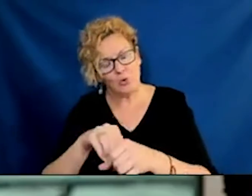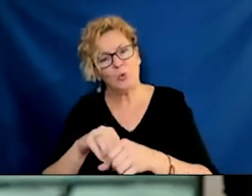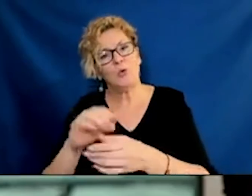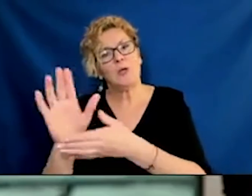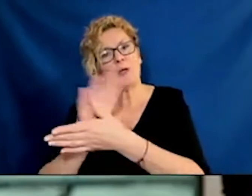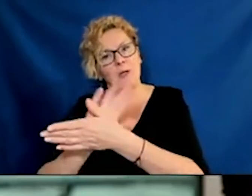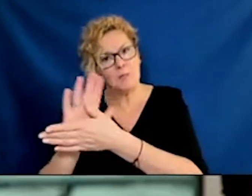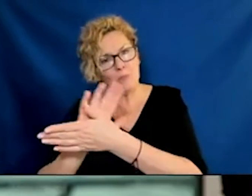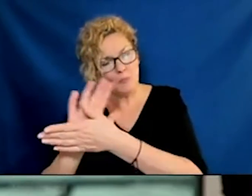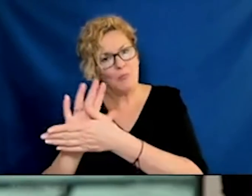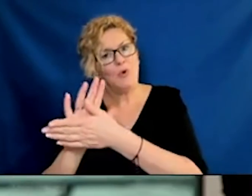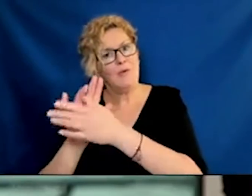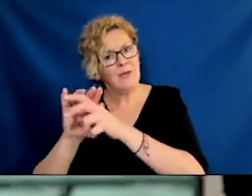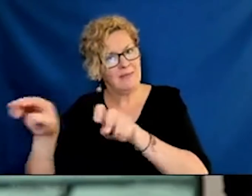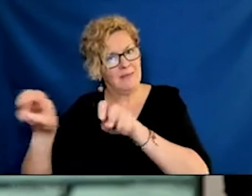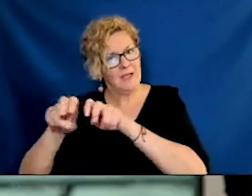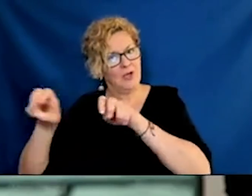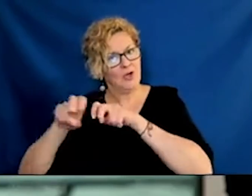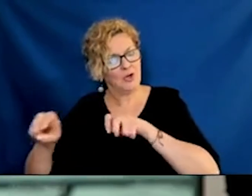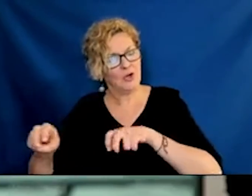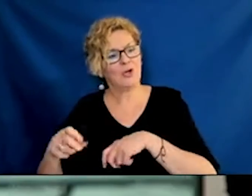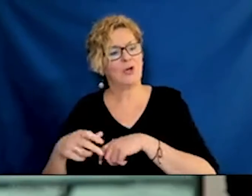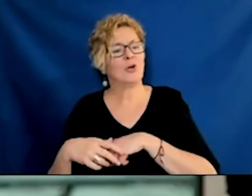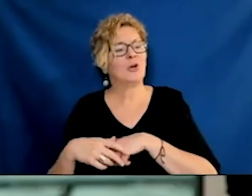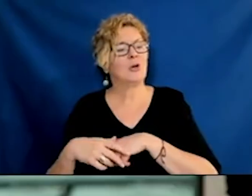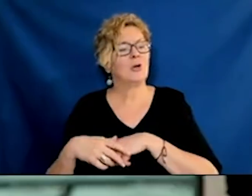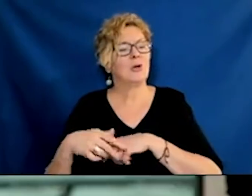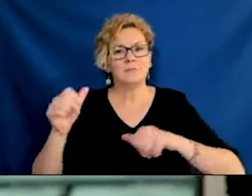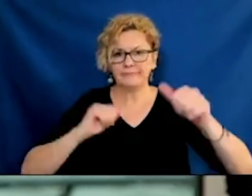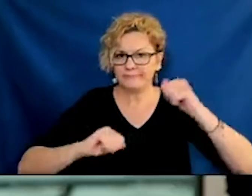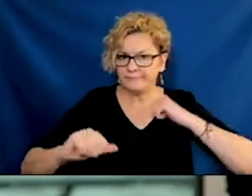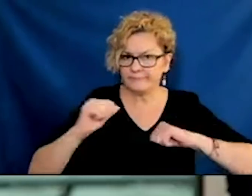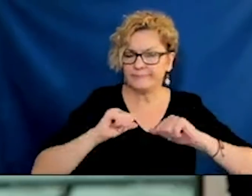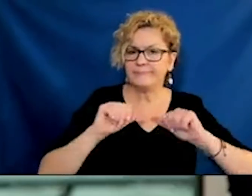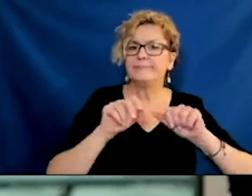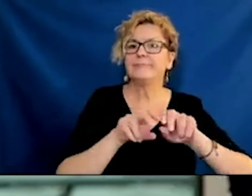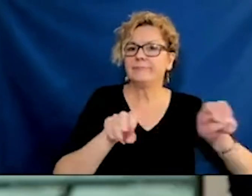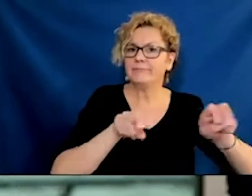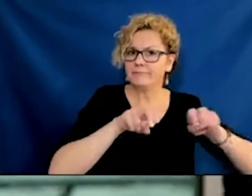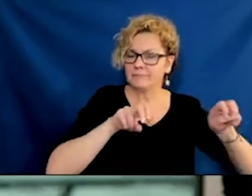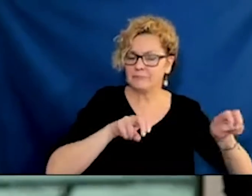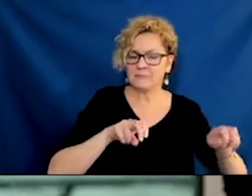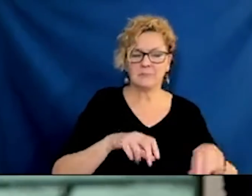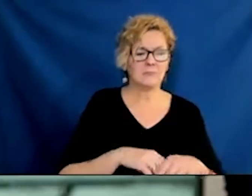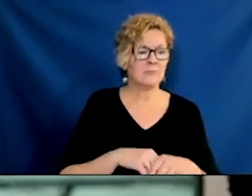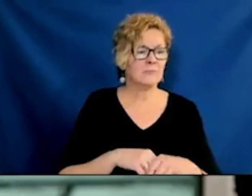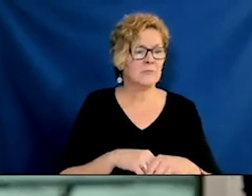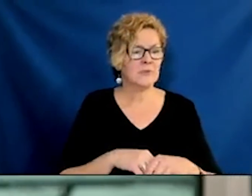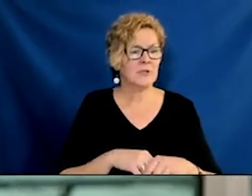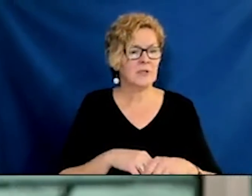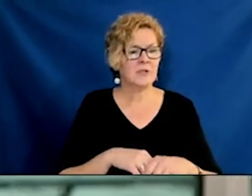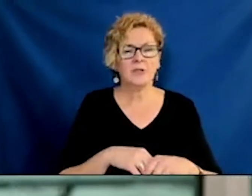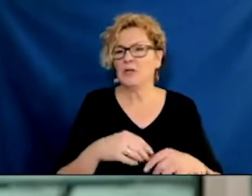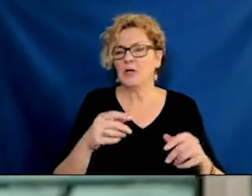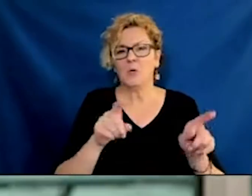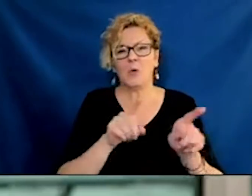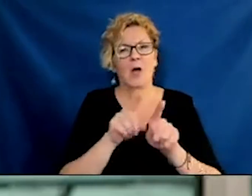So you will know as well that we have some very strict protocols, including reduced